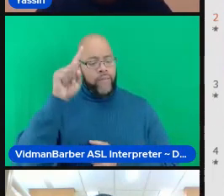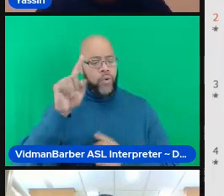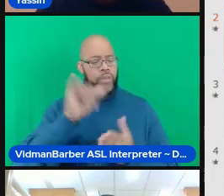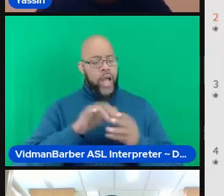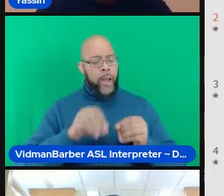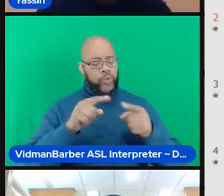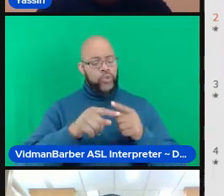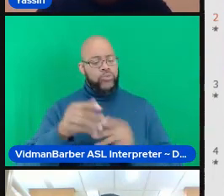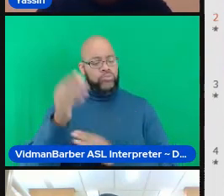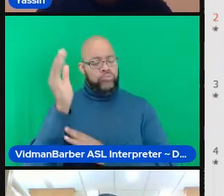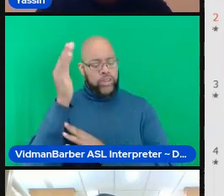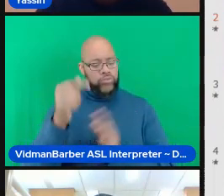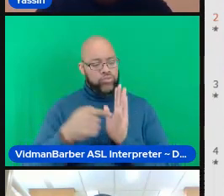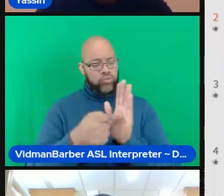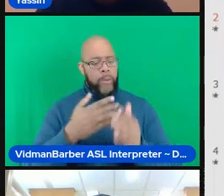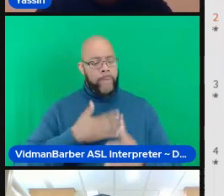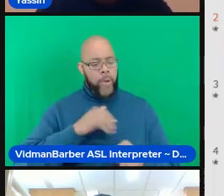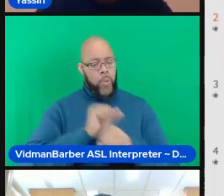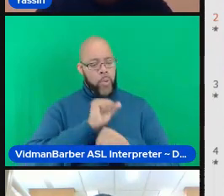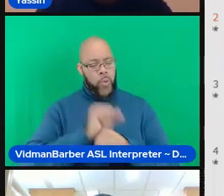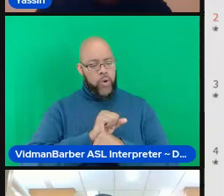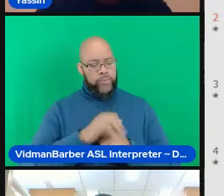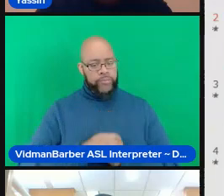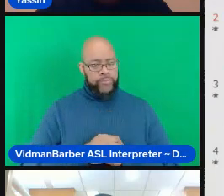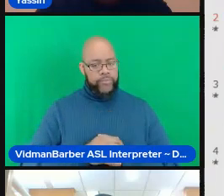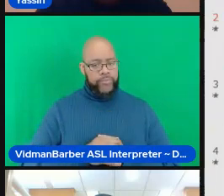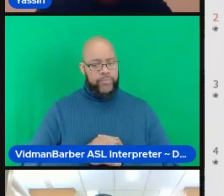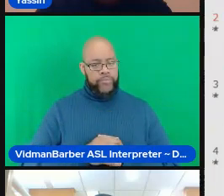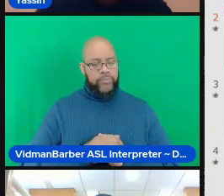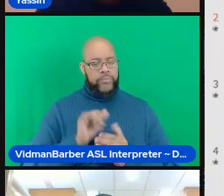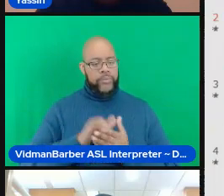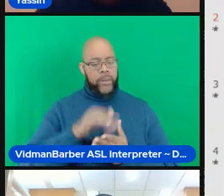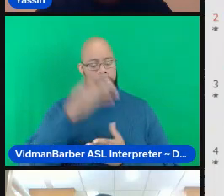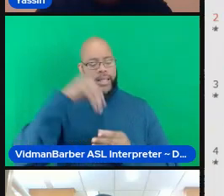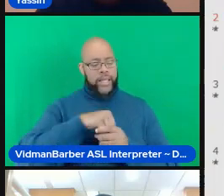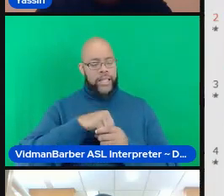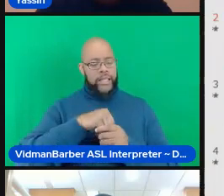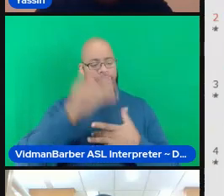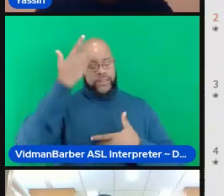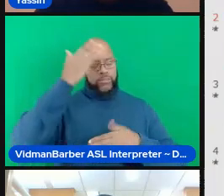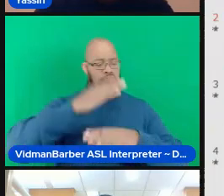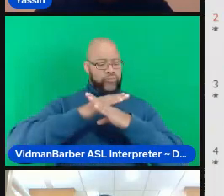to present my work at the Black Immuno Week.